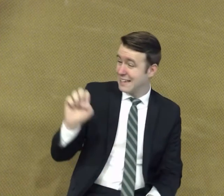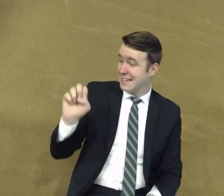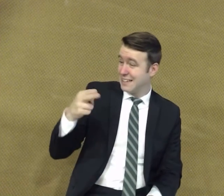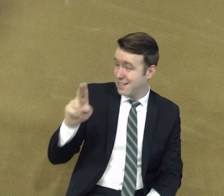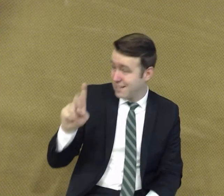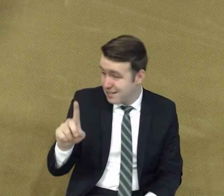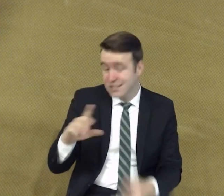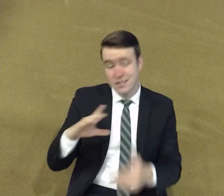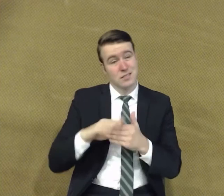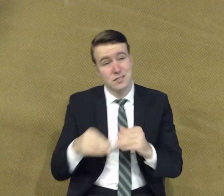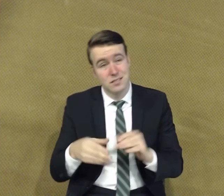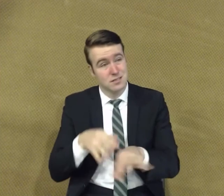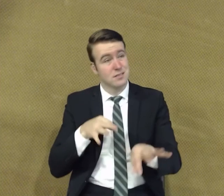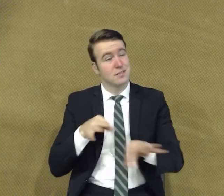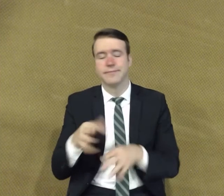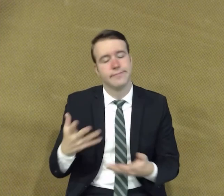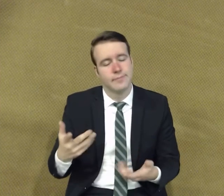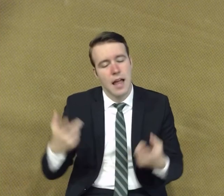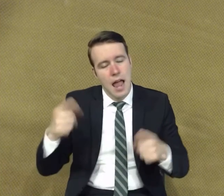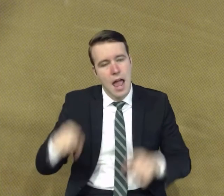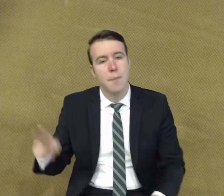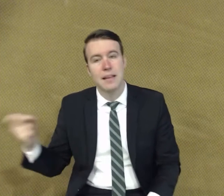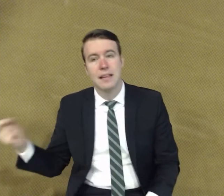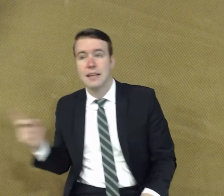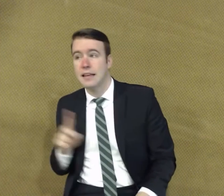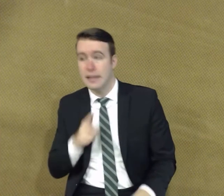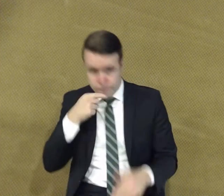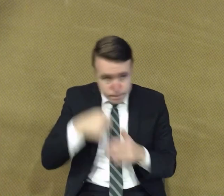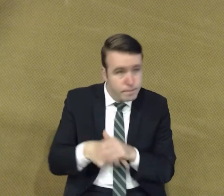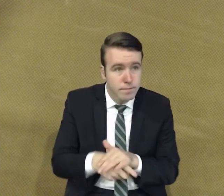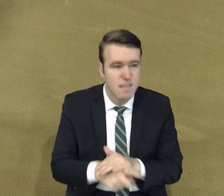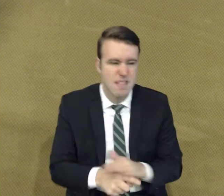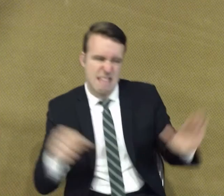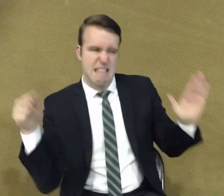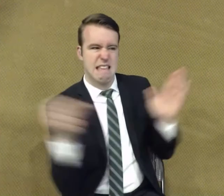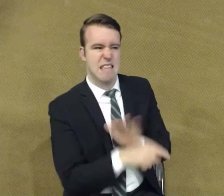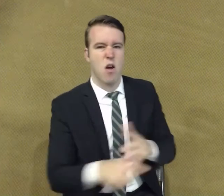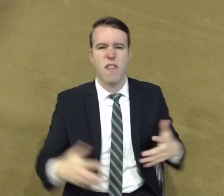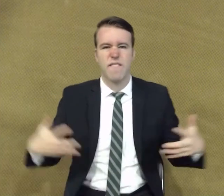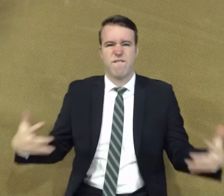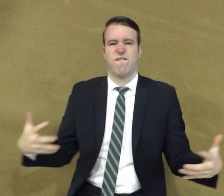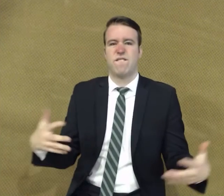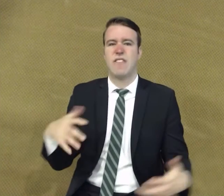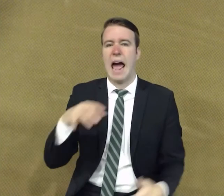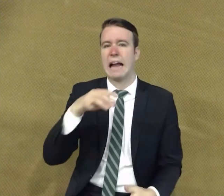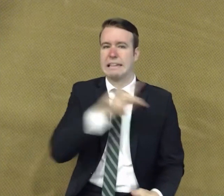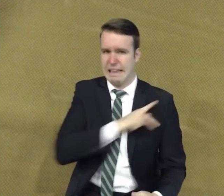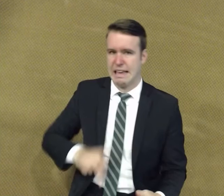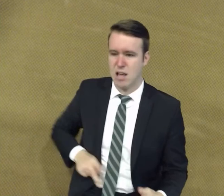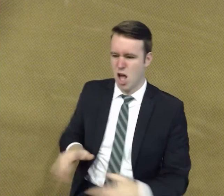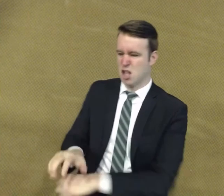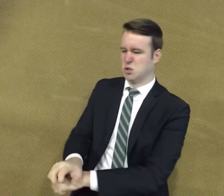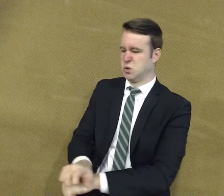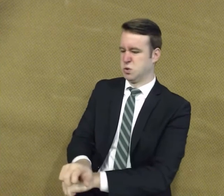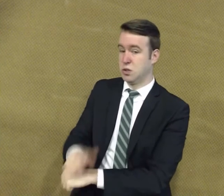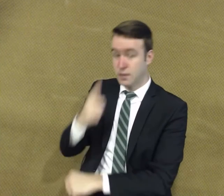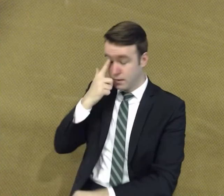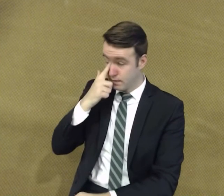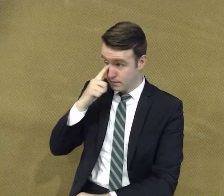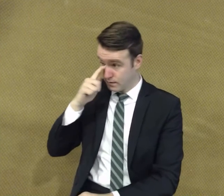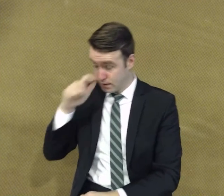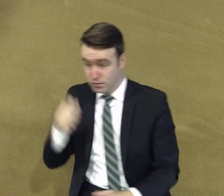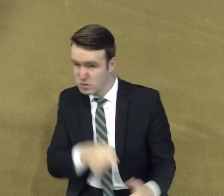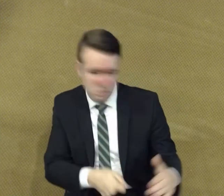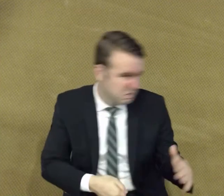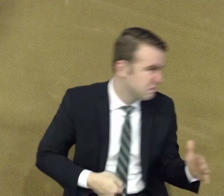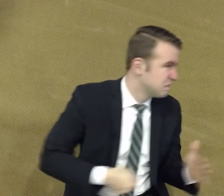He's the guy that slipped in, killed the fat king that was keeping them in bondage, jumped out through a